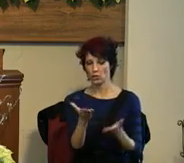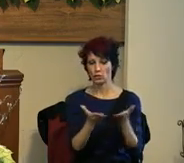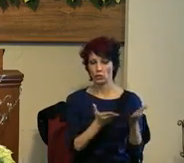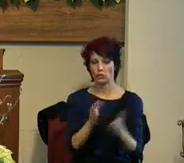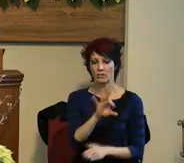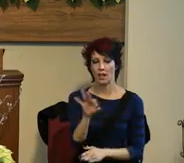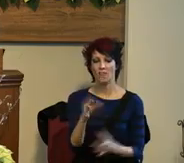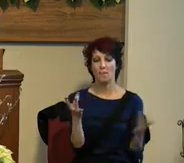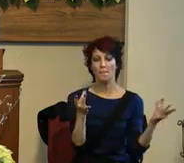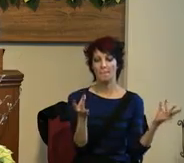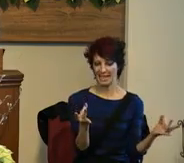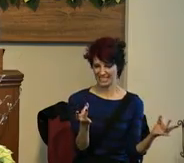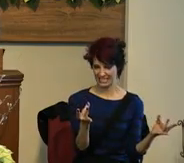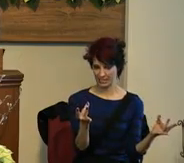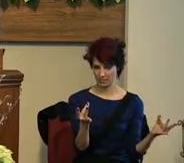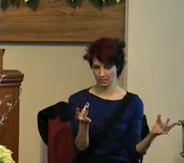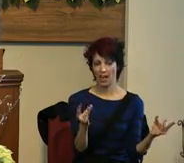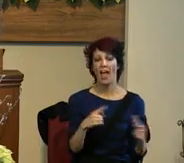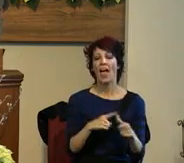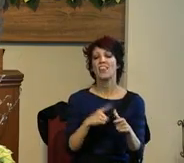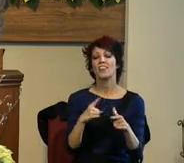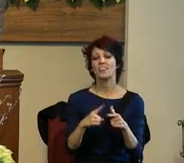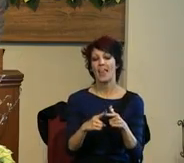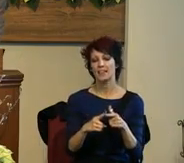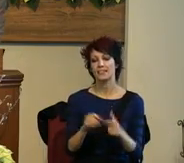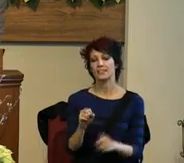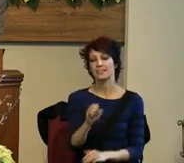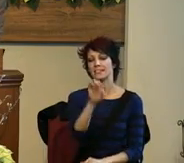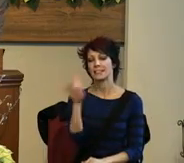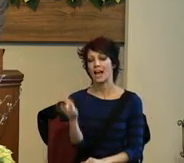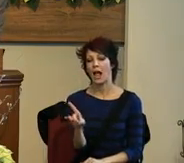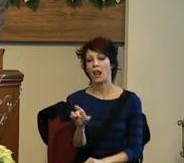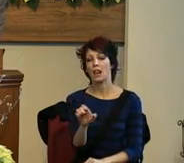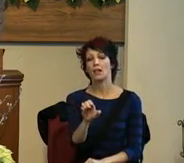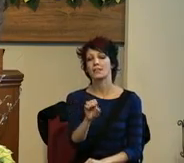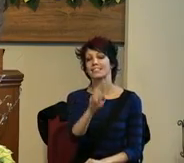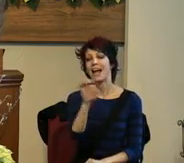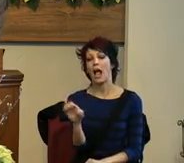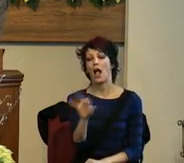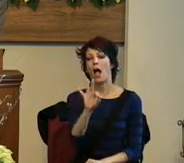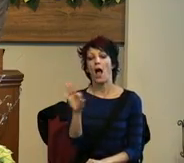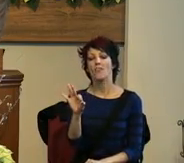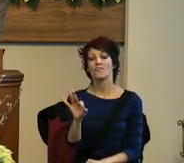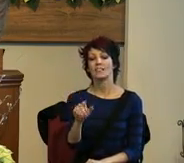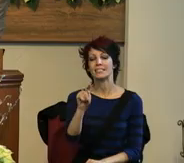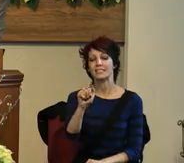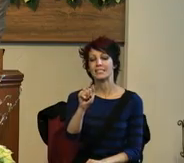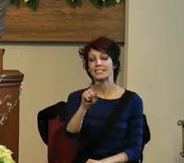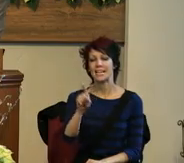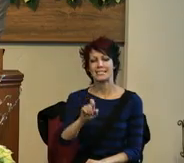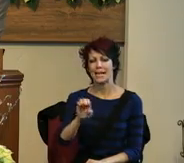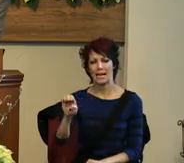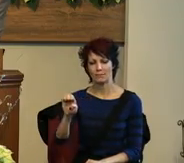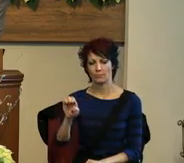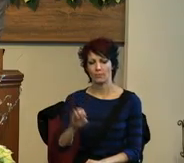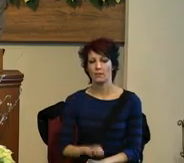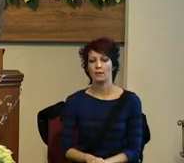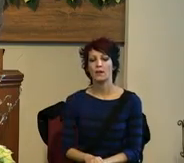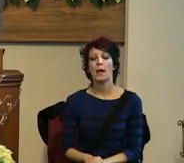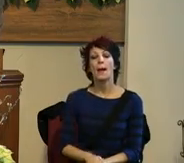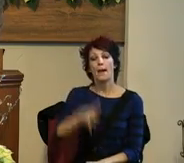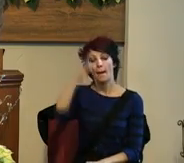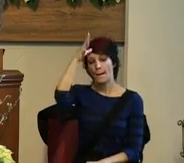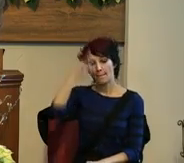Taz and then at 7:30 We Begin our Bible study uh Garrett Clint is leading our Bible study program for the next few